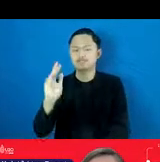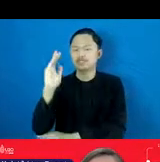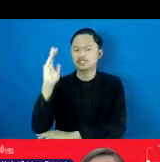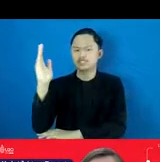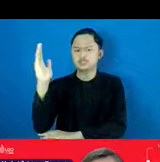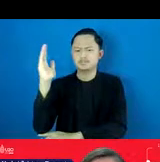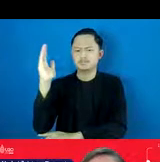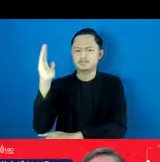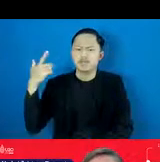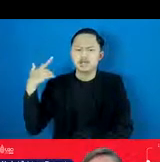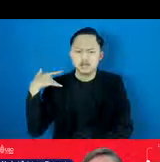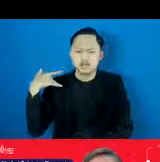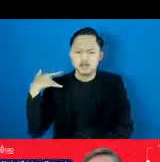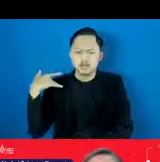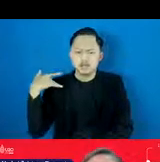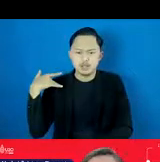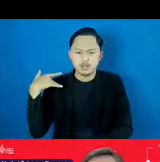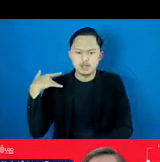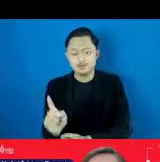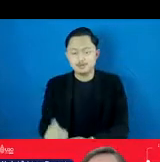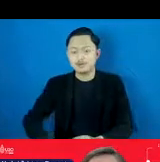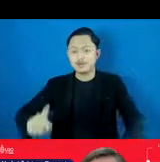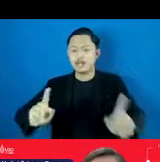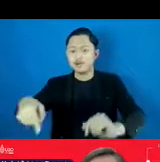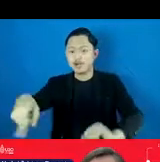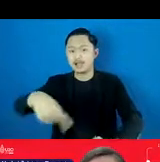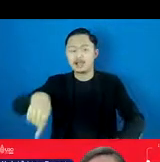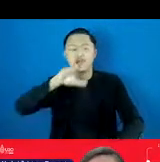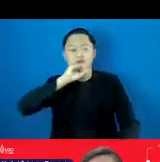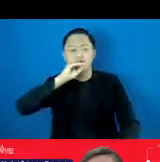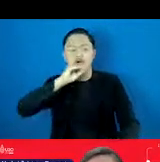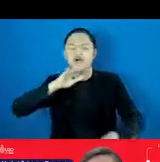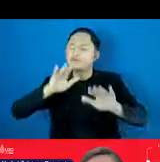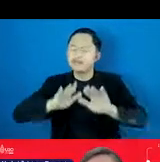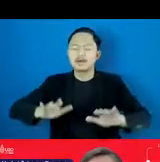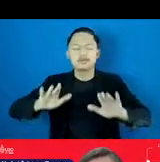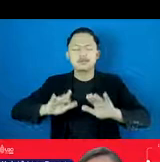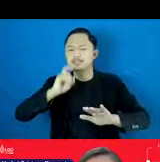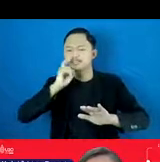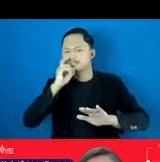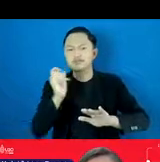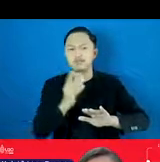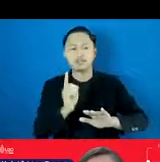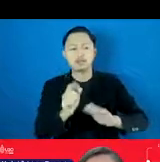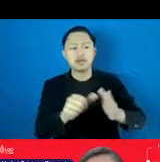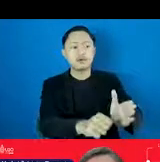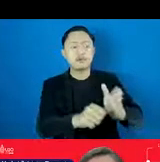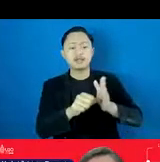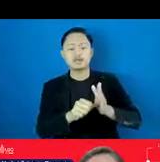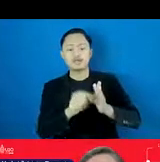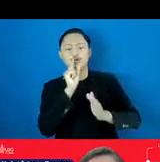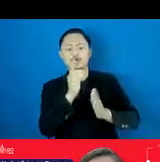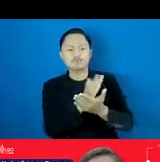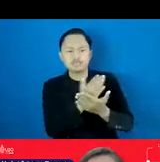do make sure that you speak slowly and clearly as well, to help assist the interpreters